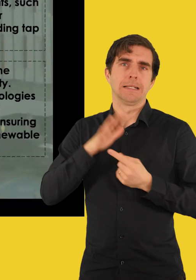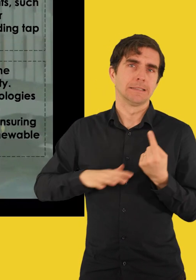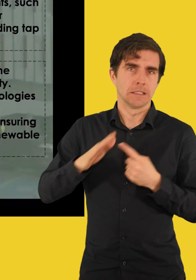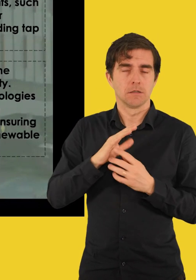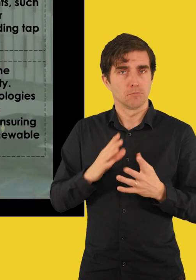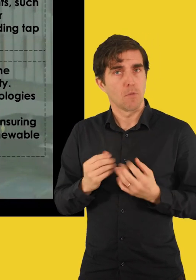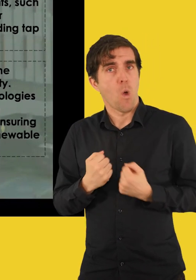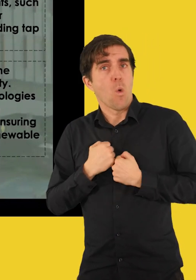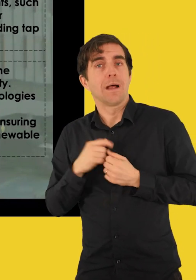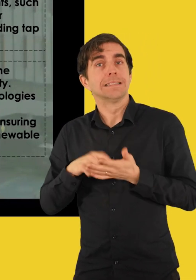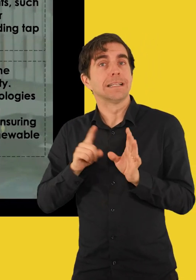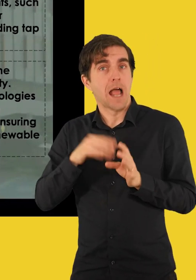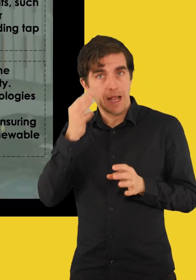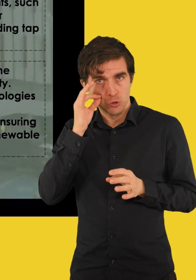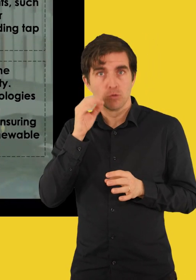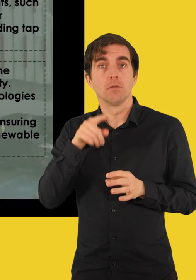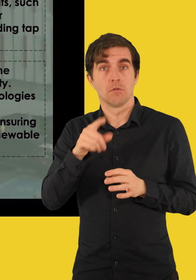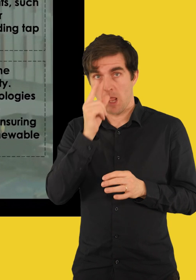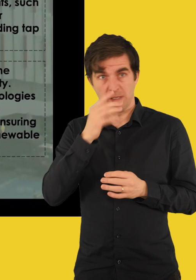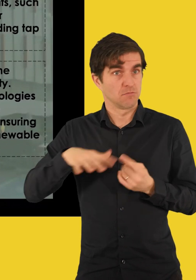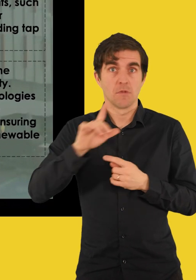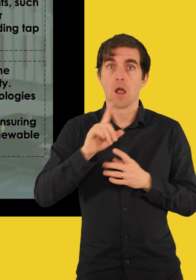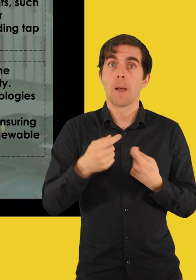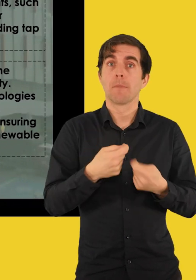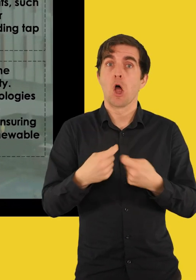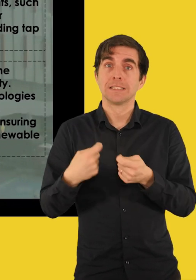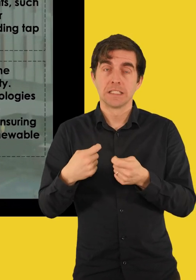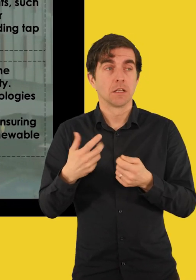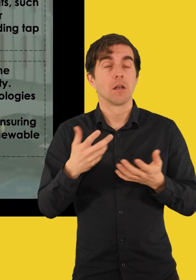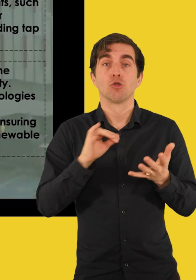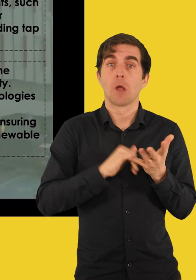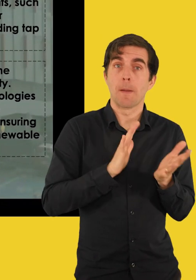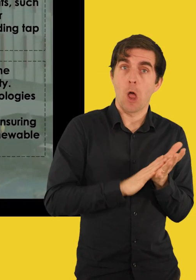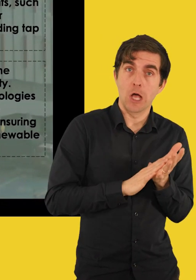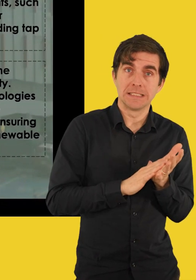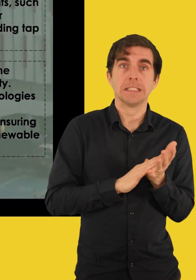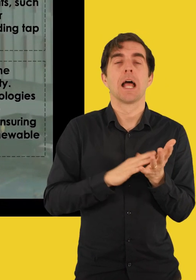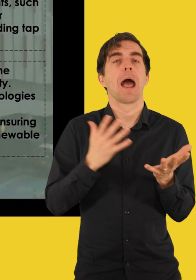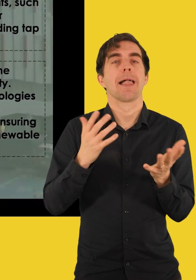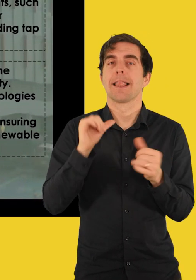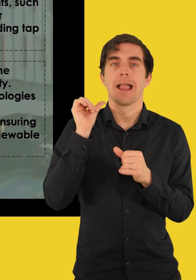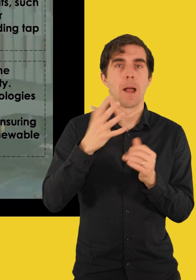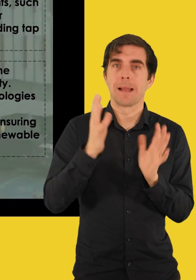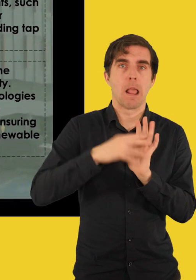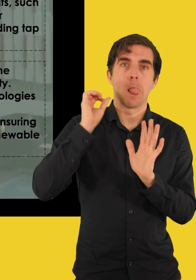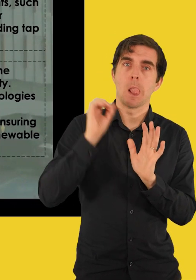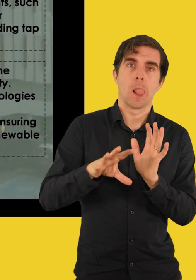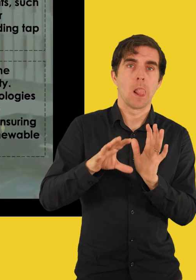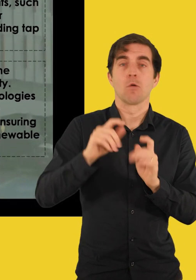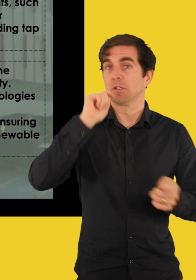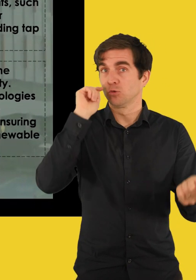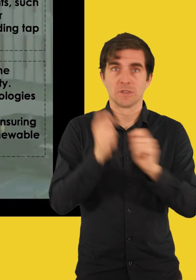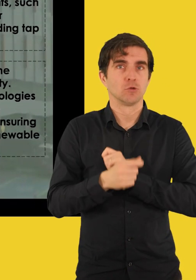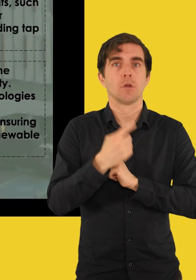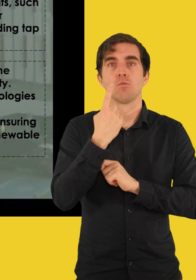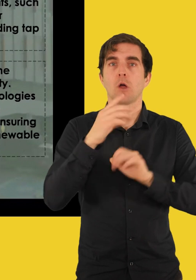Ipoh. It's owned by the city council. It used to be a market, but and a supermarket, and then it was abandoned. We